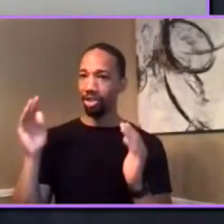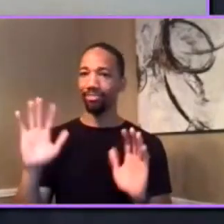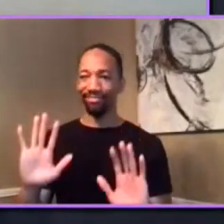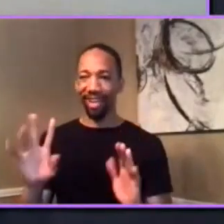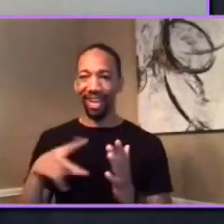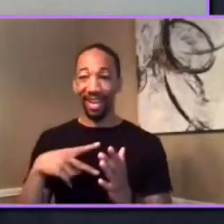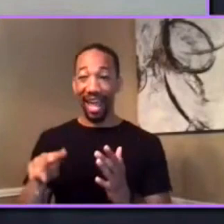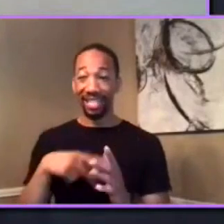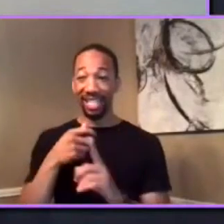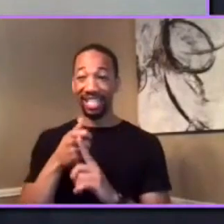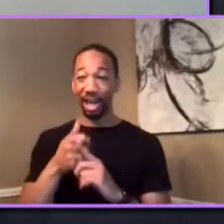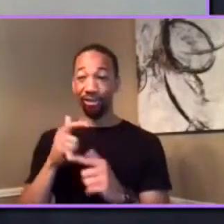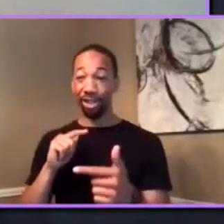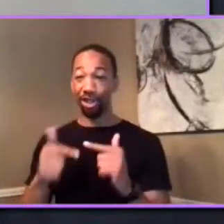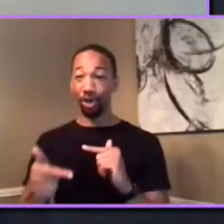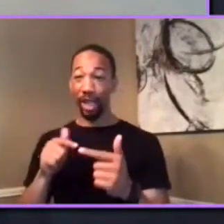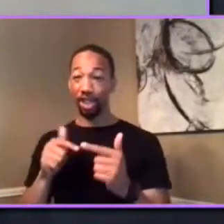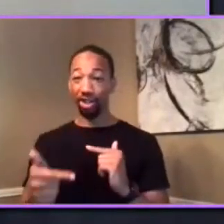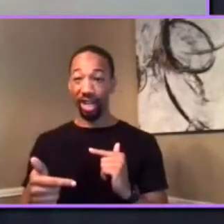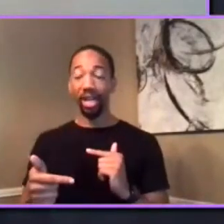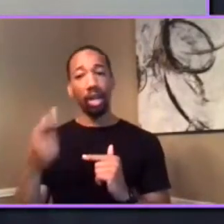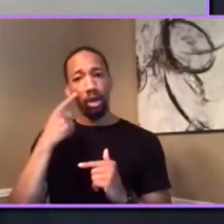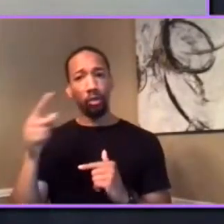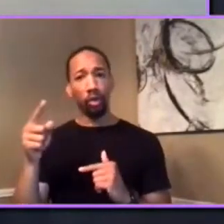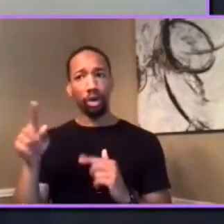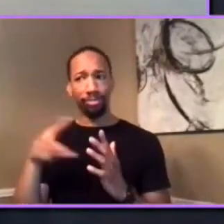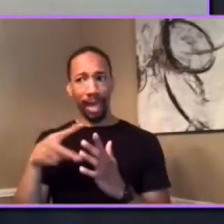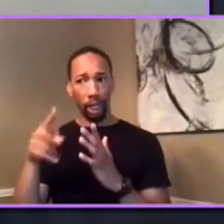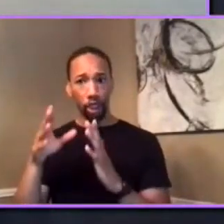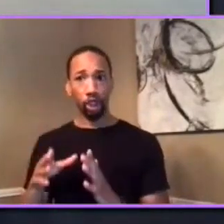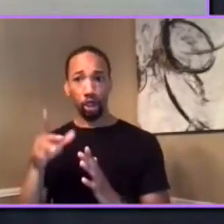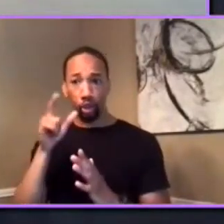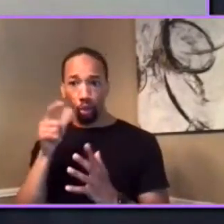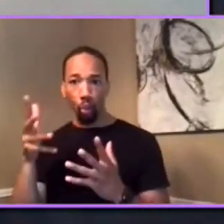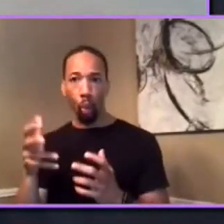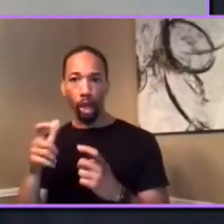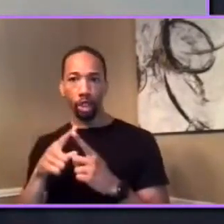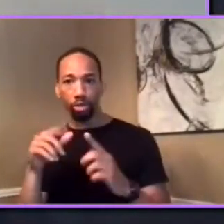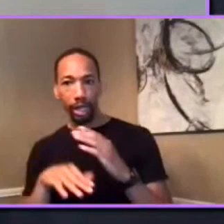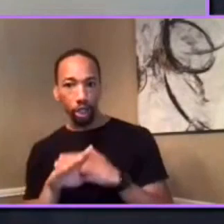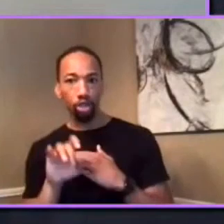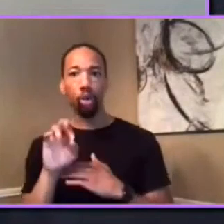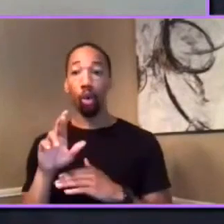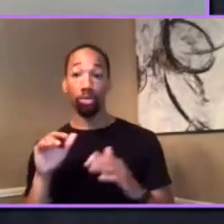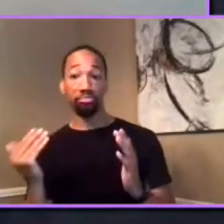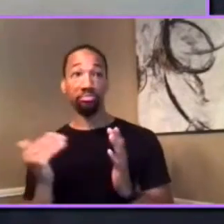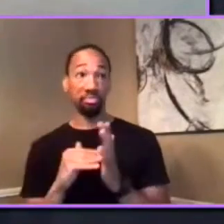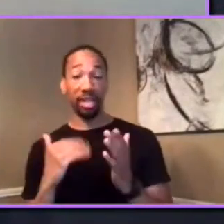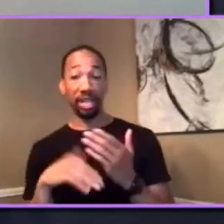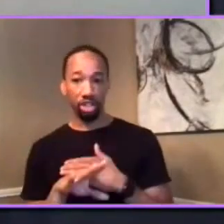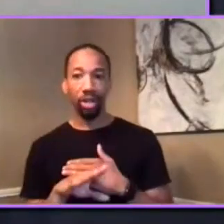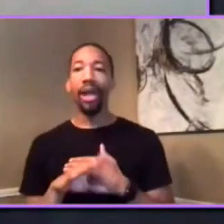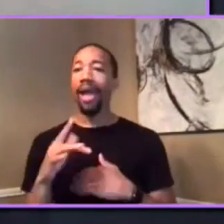are re-entering or wanting to enter, the other piece is around just having compassion and a sense of empathy for those who